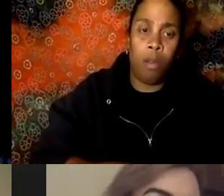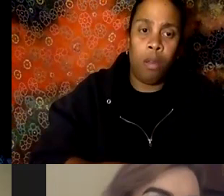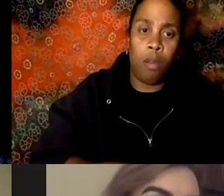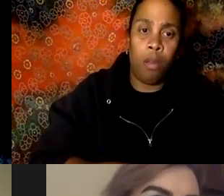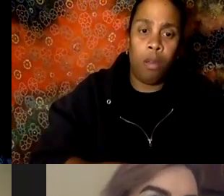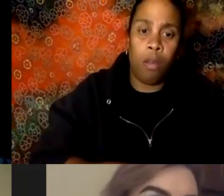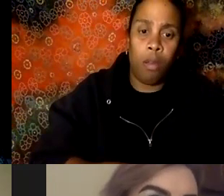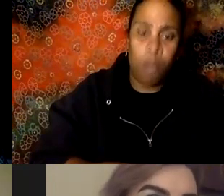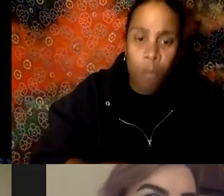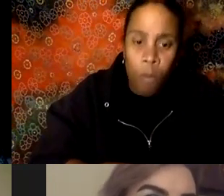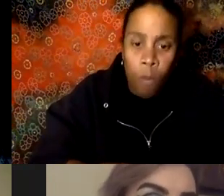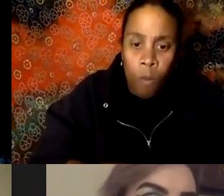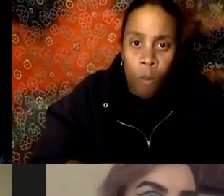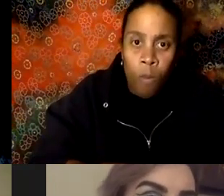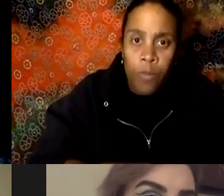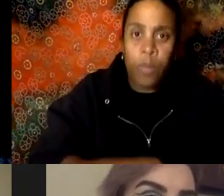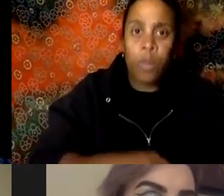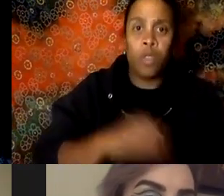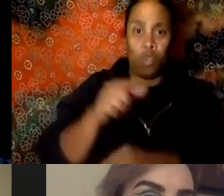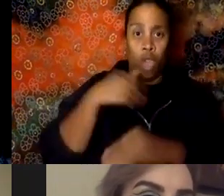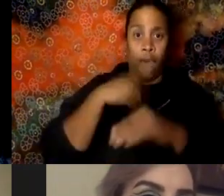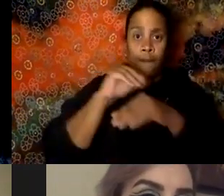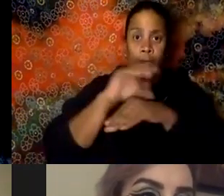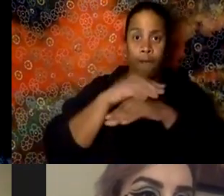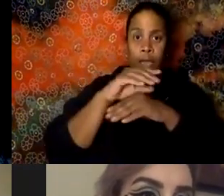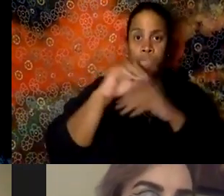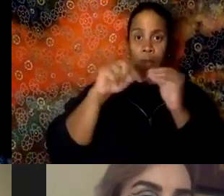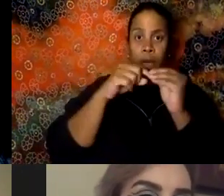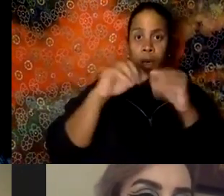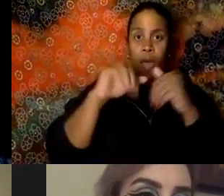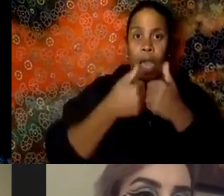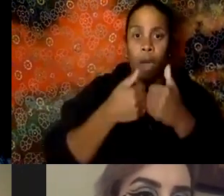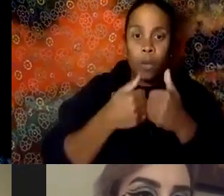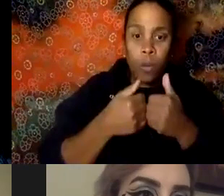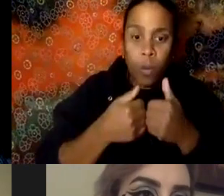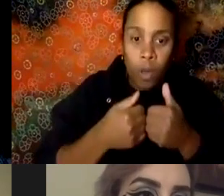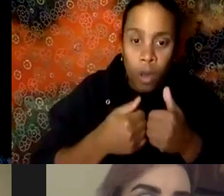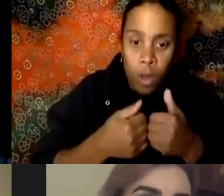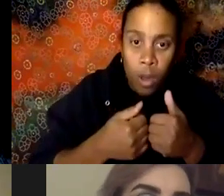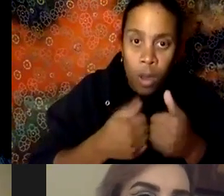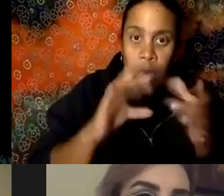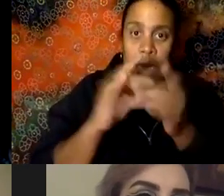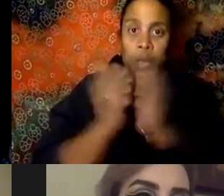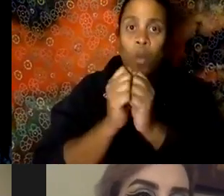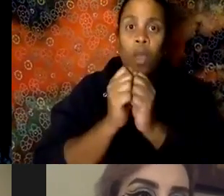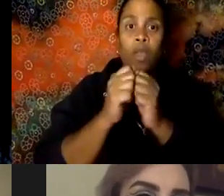So do we have any advice on how to connect with the spirits on Samhain or November 1? Oh, go ahead, Wyatt. Yeah, jump in.